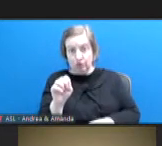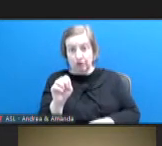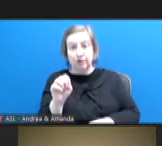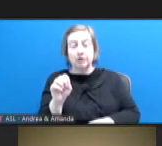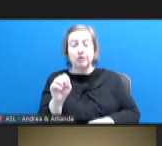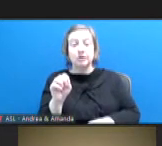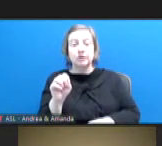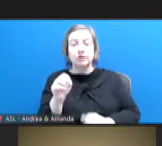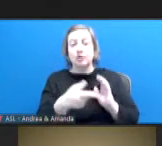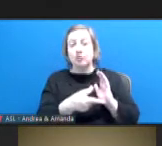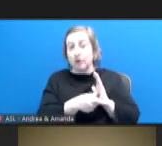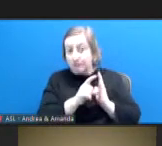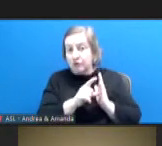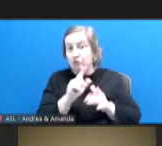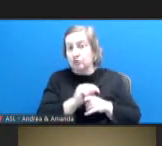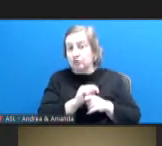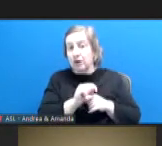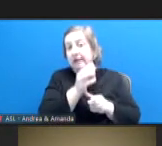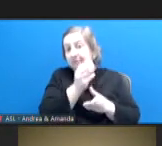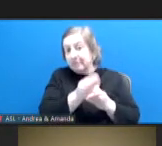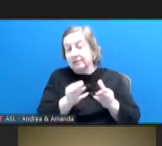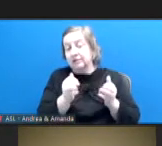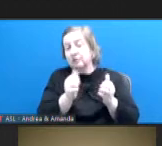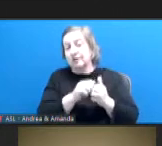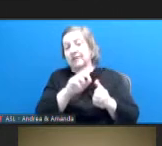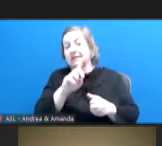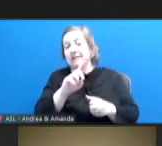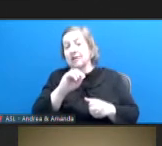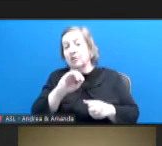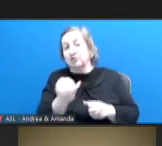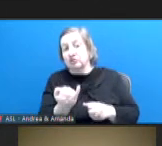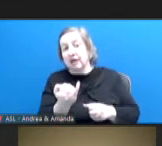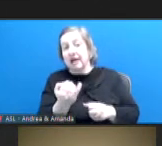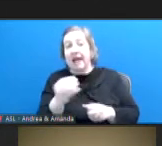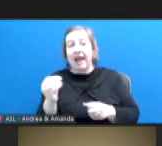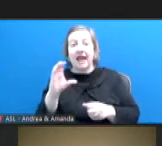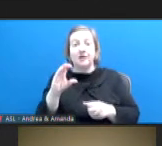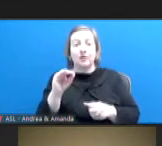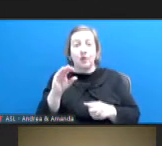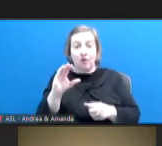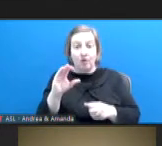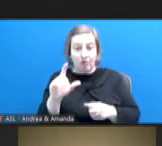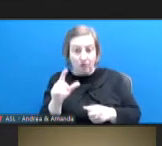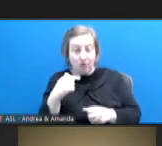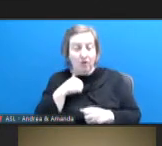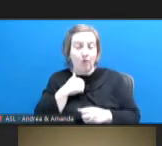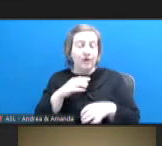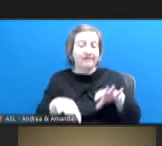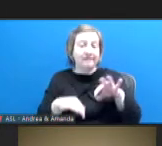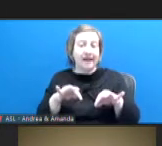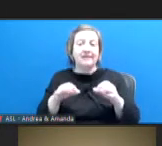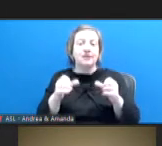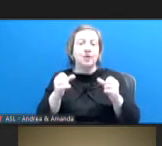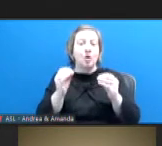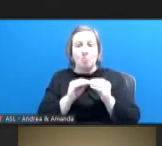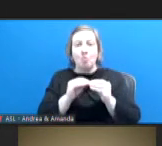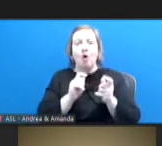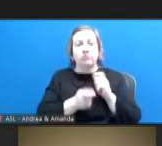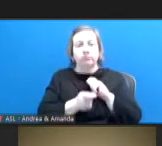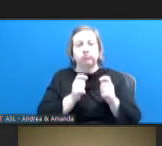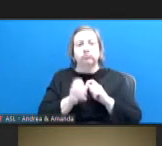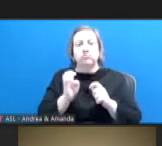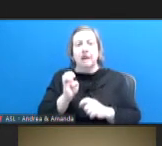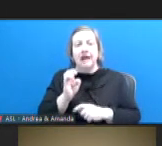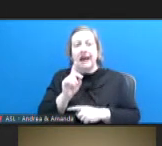In reviewing the training materials with the DOJ and the COCL, we found that there were more edits that needed to be done to the